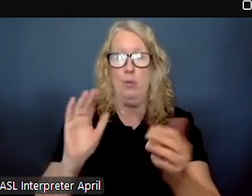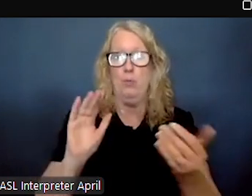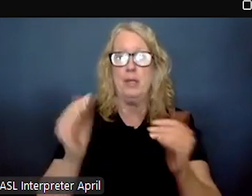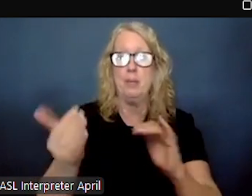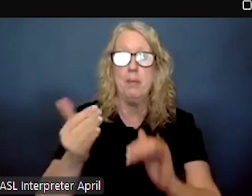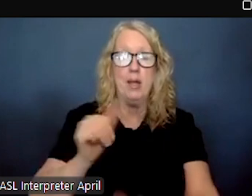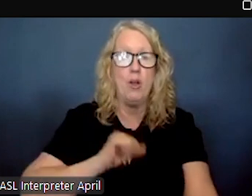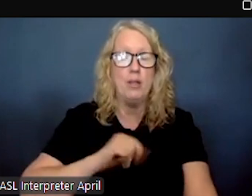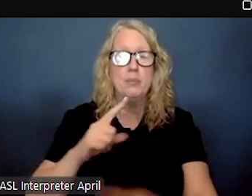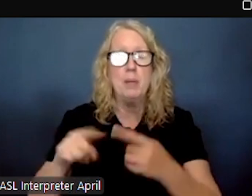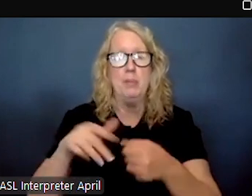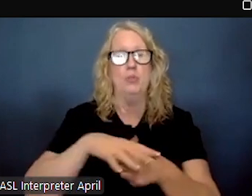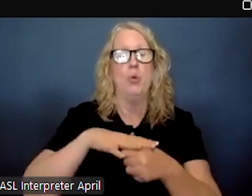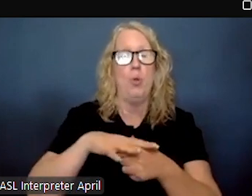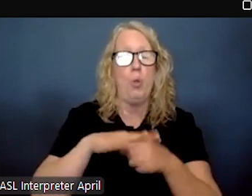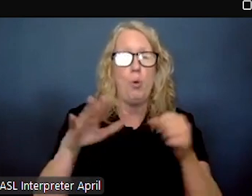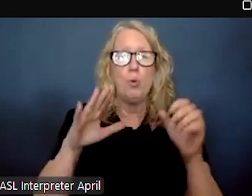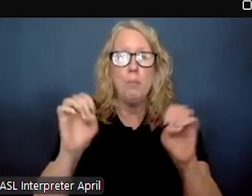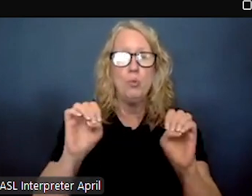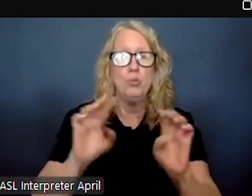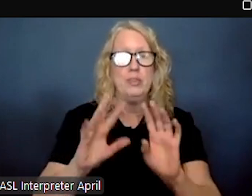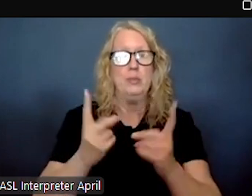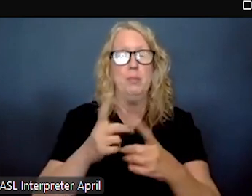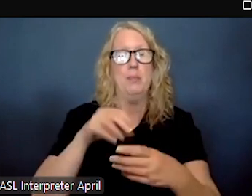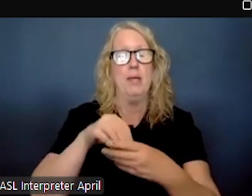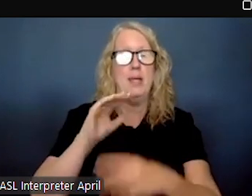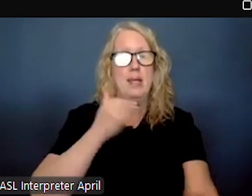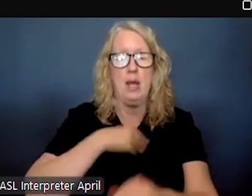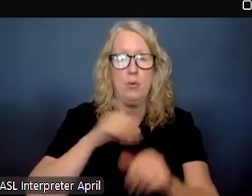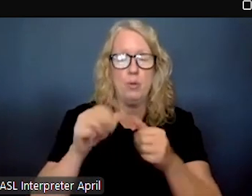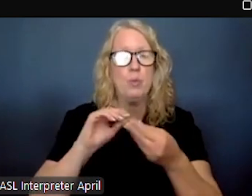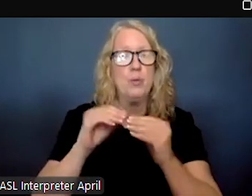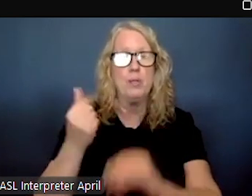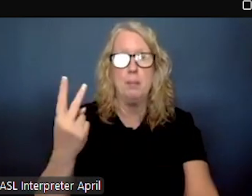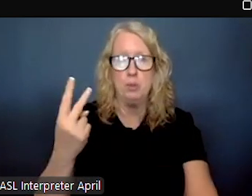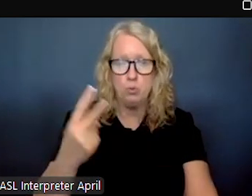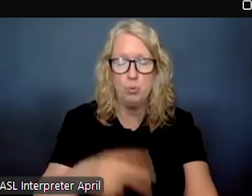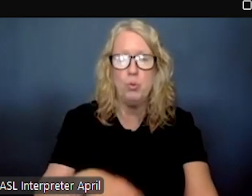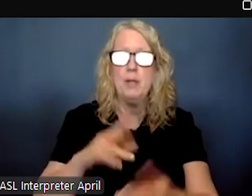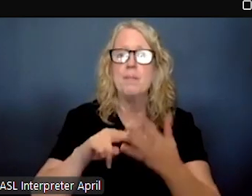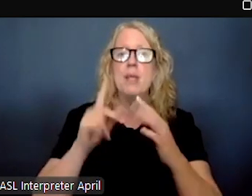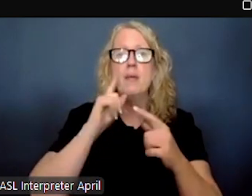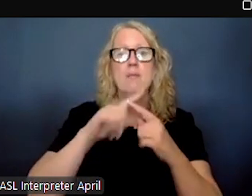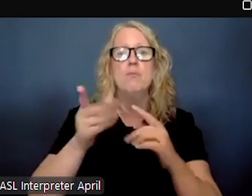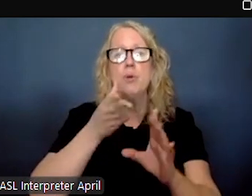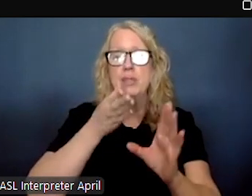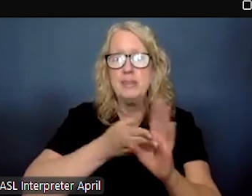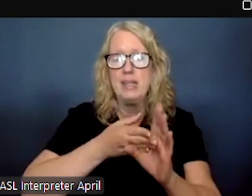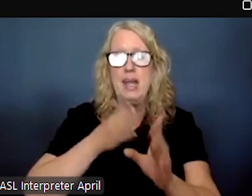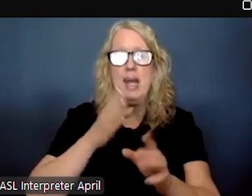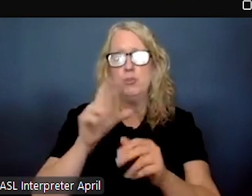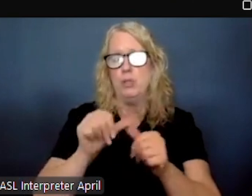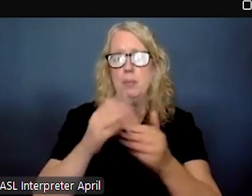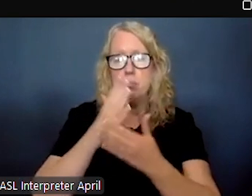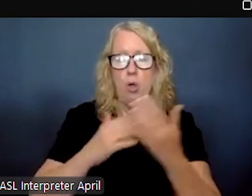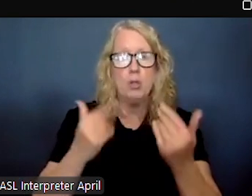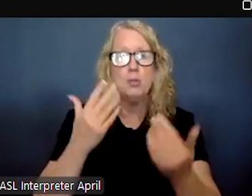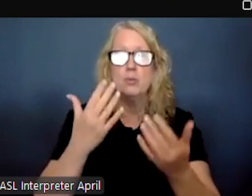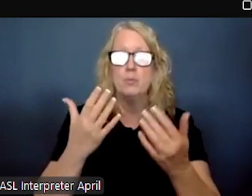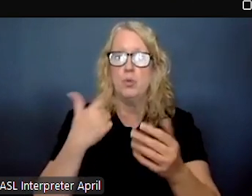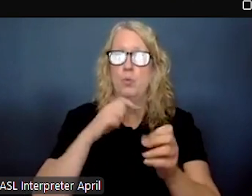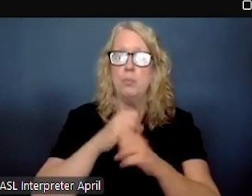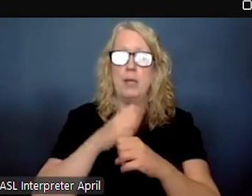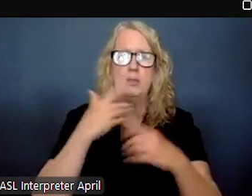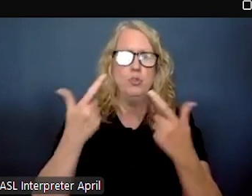ourselves to the local emergency departments within our parish, we are number 2 in it as in terms of psychiatric admissions. So we've made a